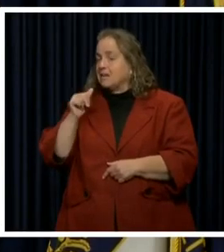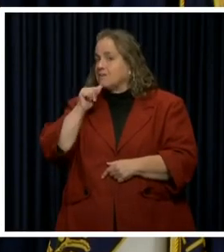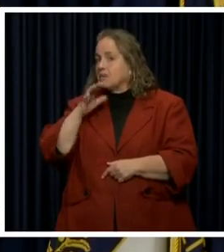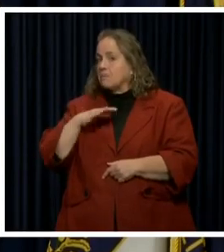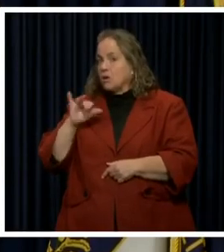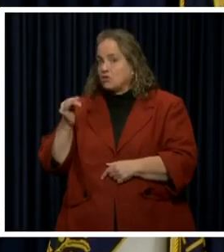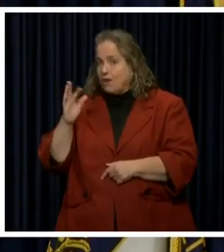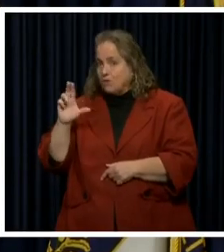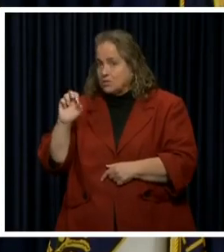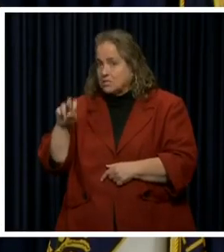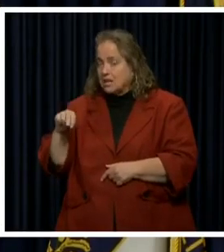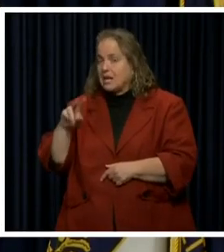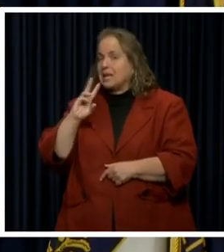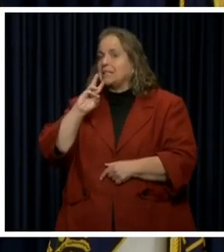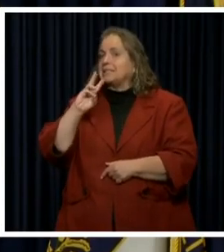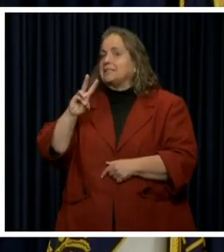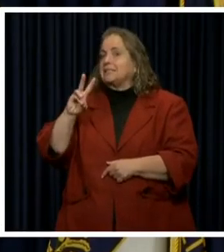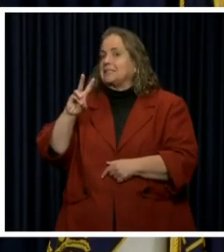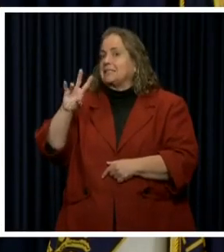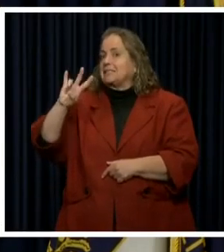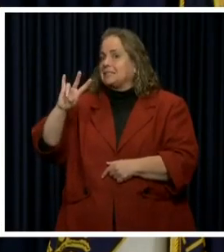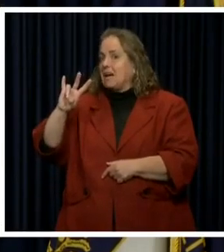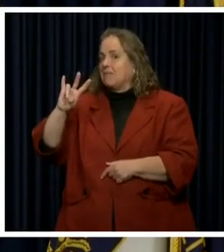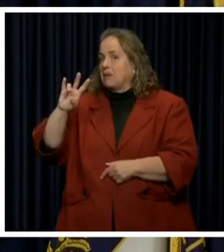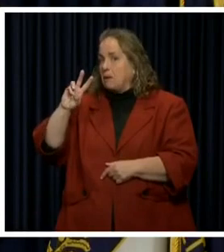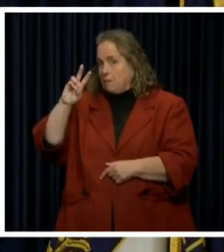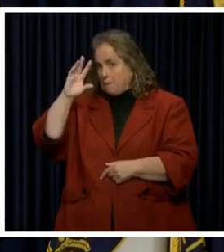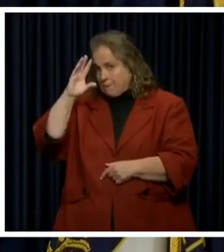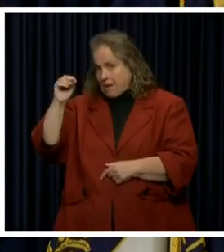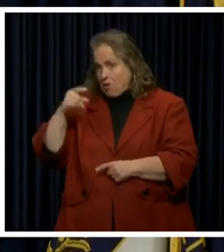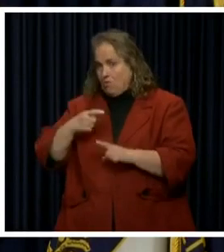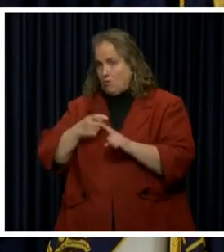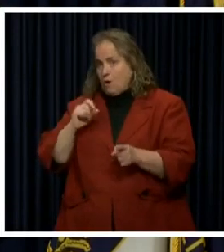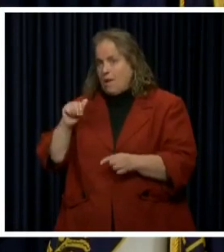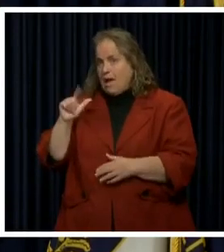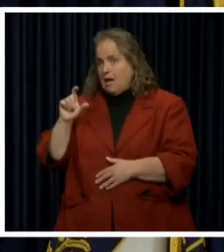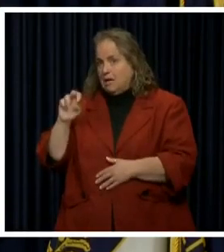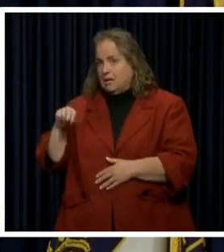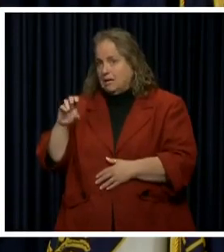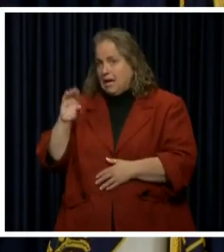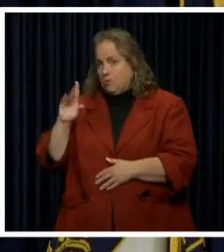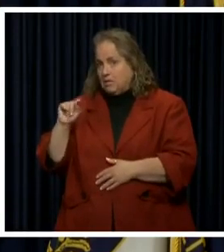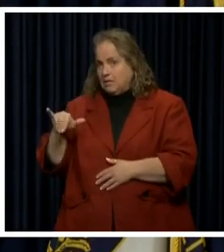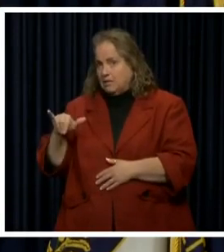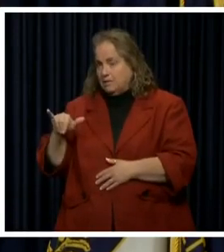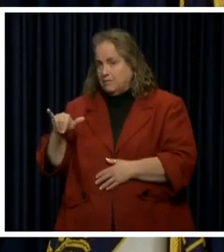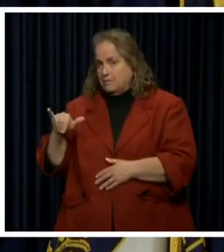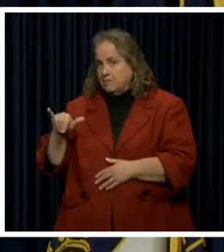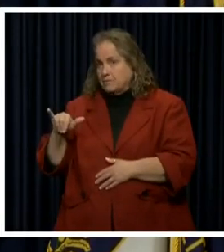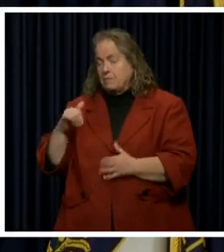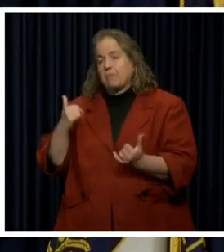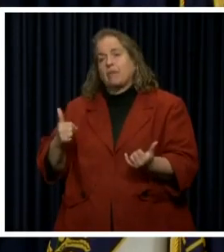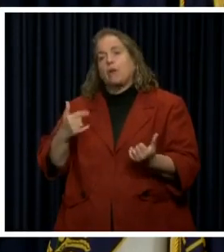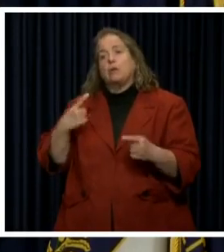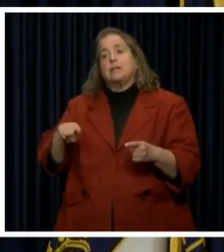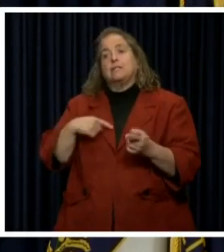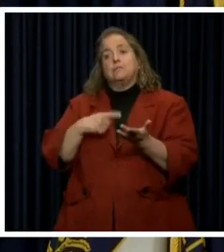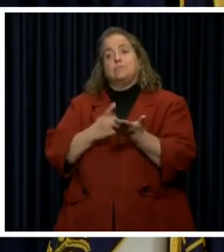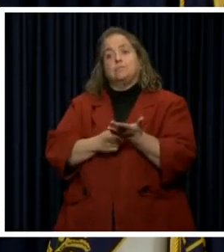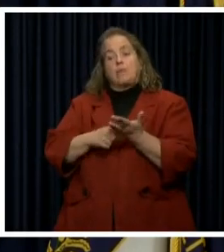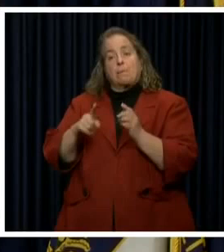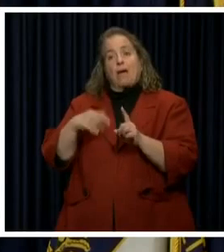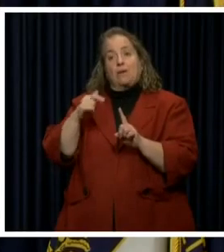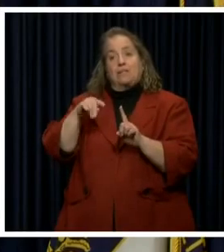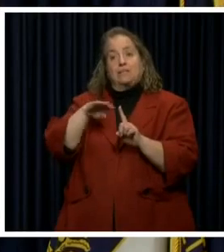from Jefferson, and a 67-year-old male from Allen County. Now, when I talked about it holding